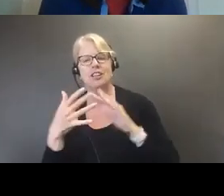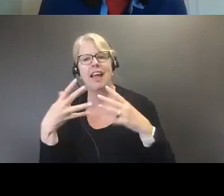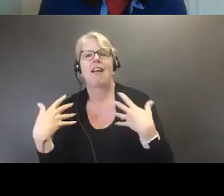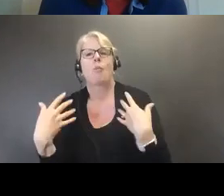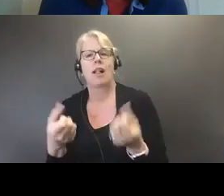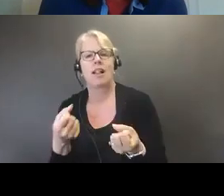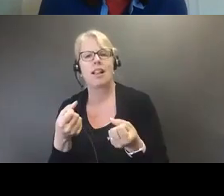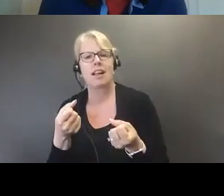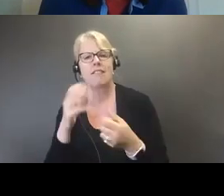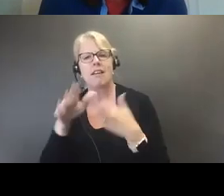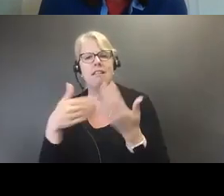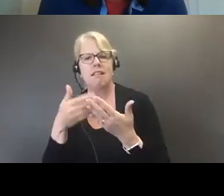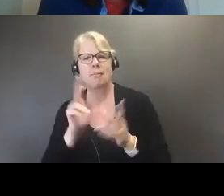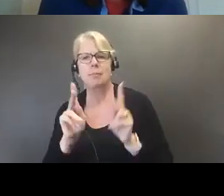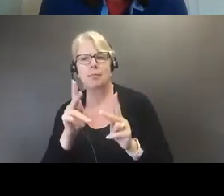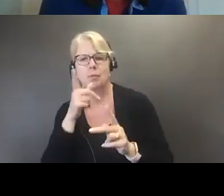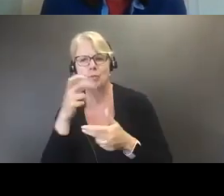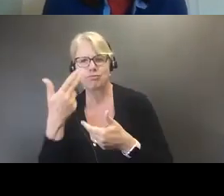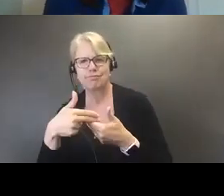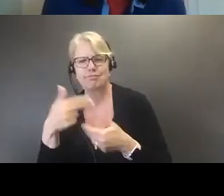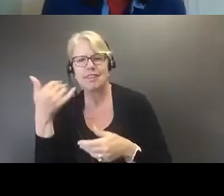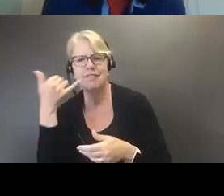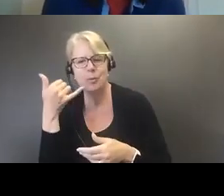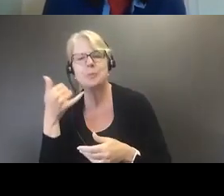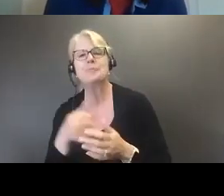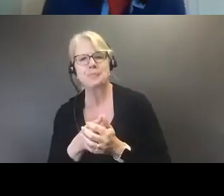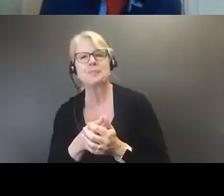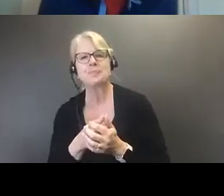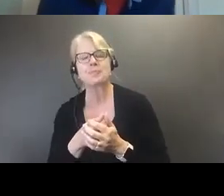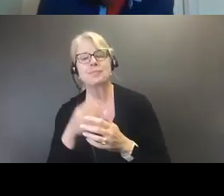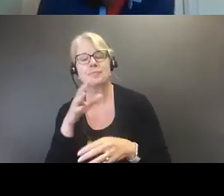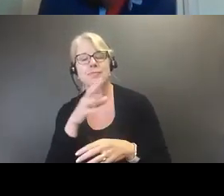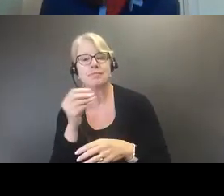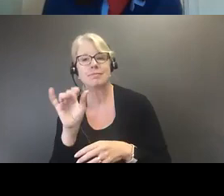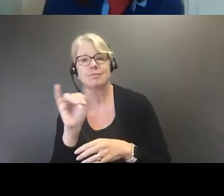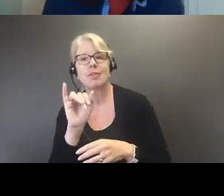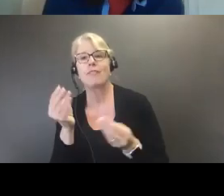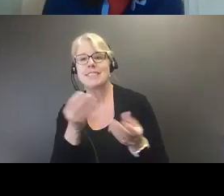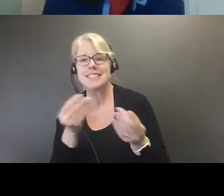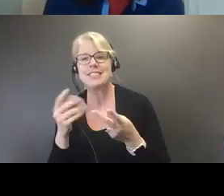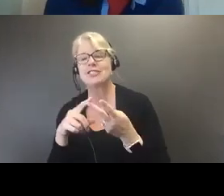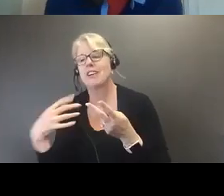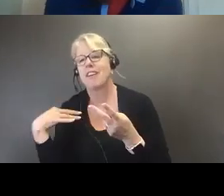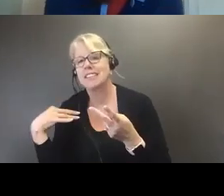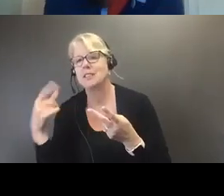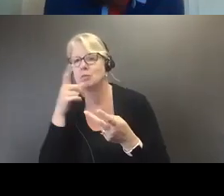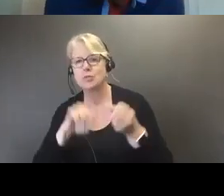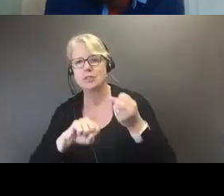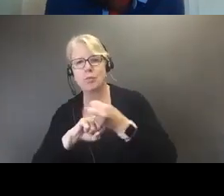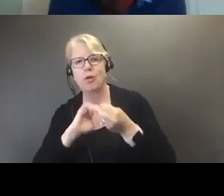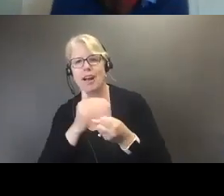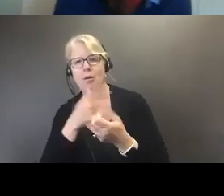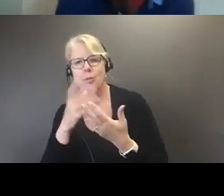of all of the participants on the phone, and again of the facilitators, volunteers who support our program, and the